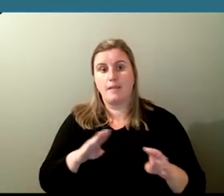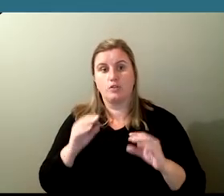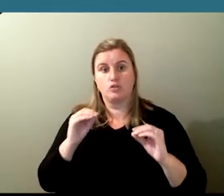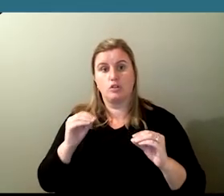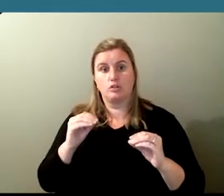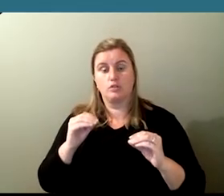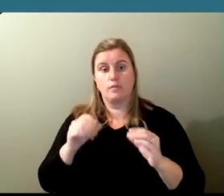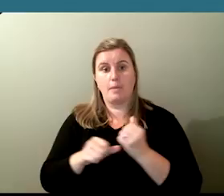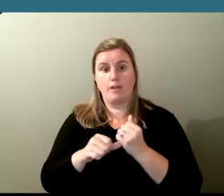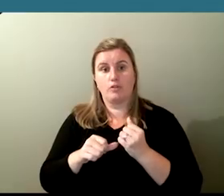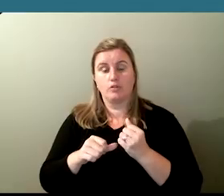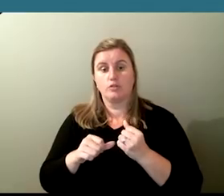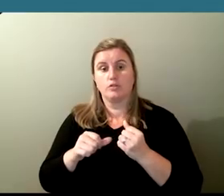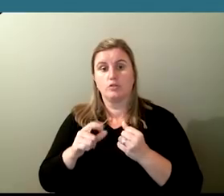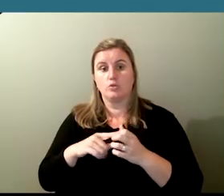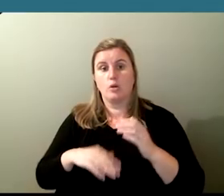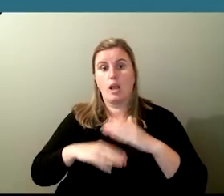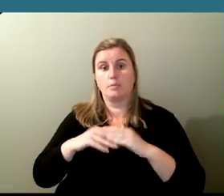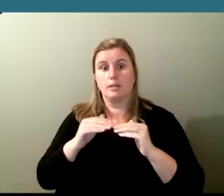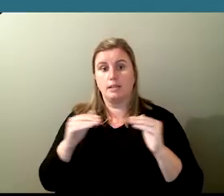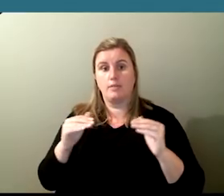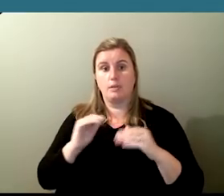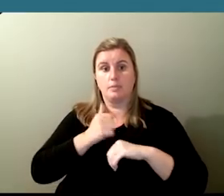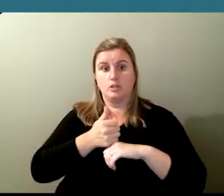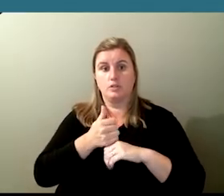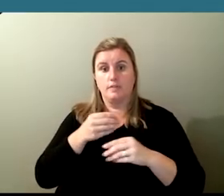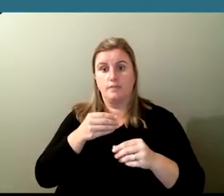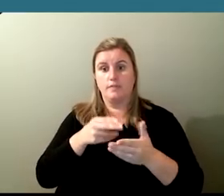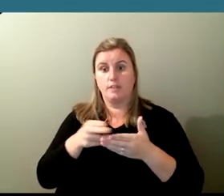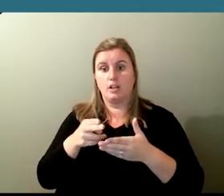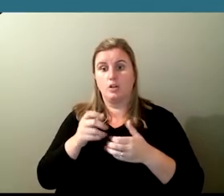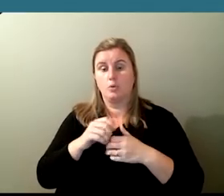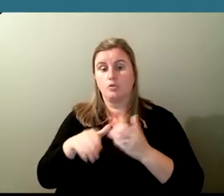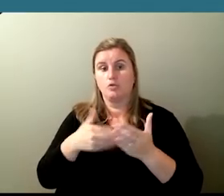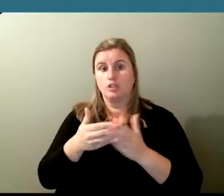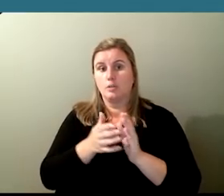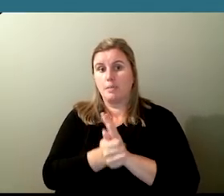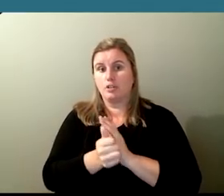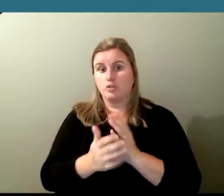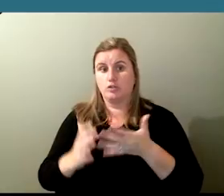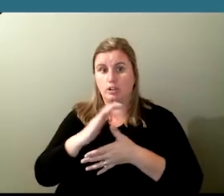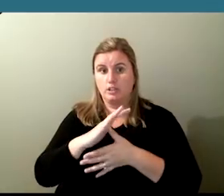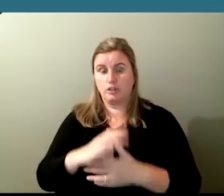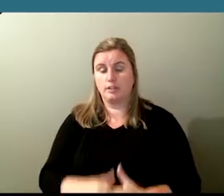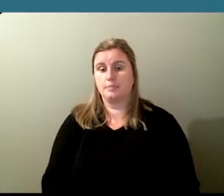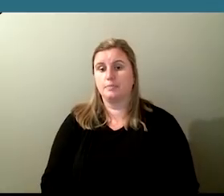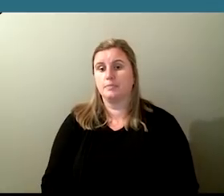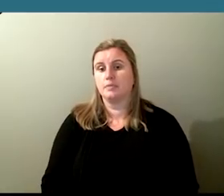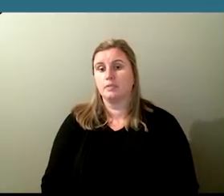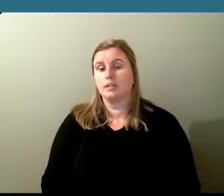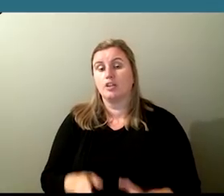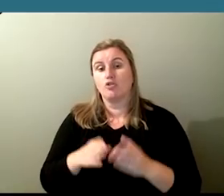peer educators, participants to optimal levels of implementation fidelity, or to optimal levels, reaching mastery criteria in